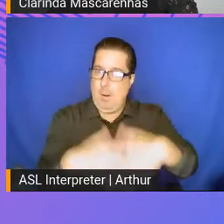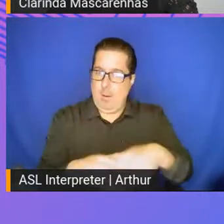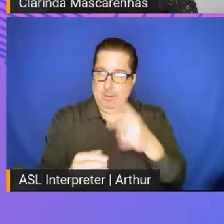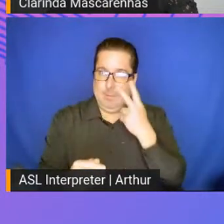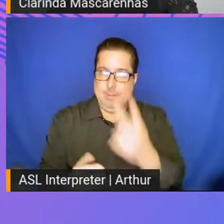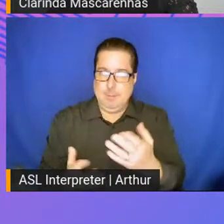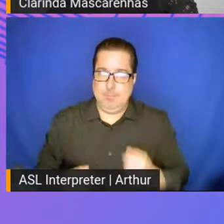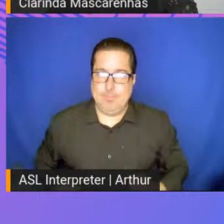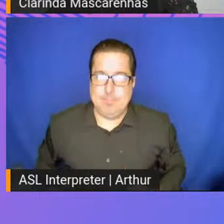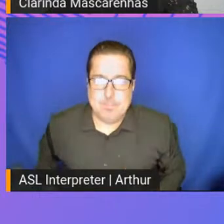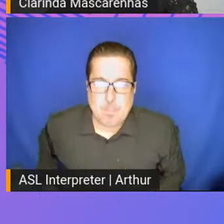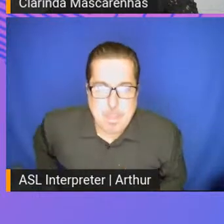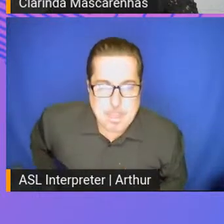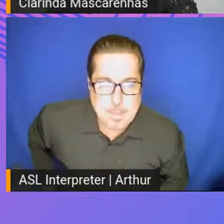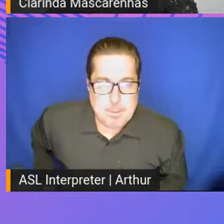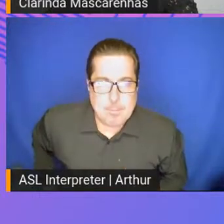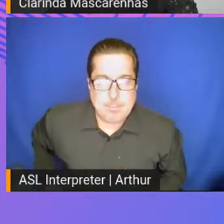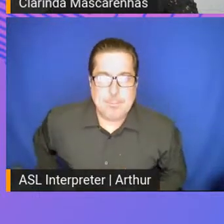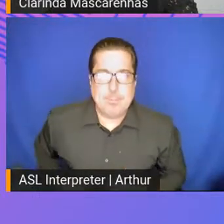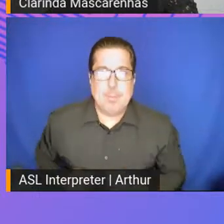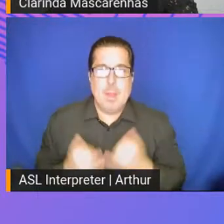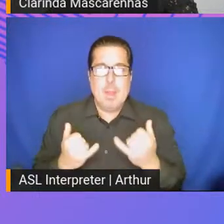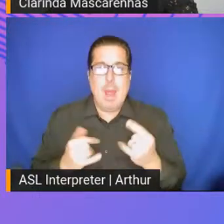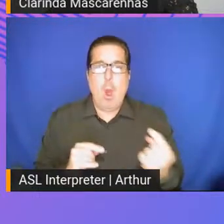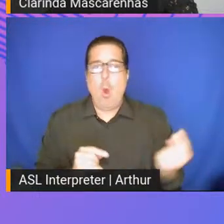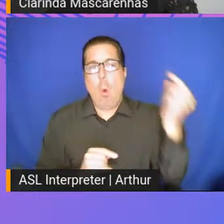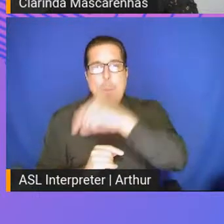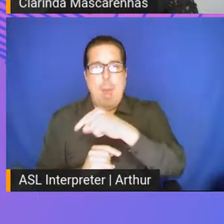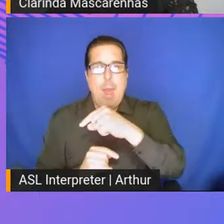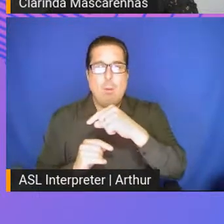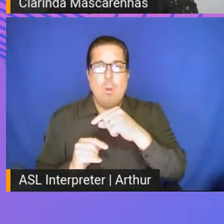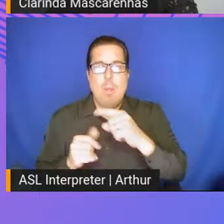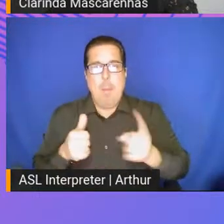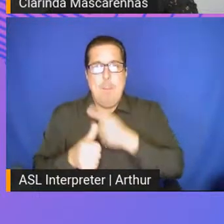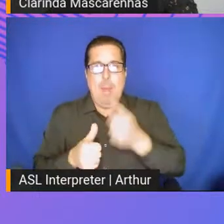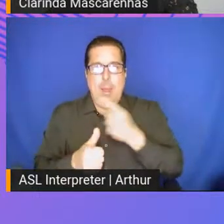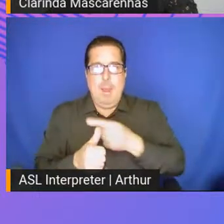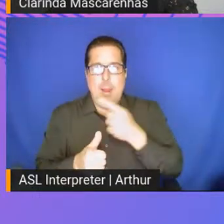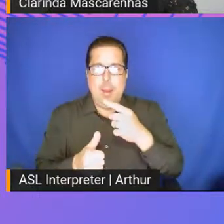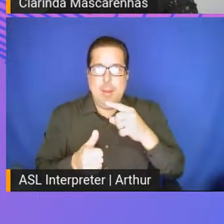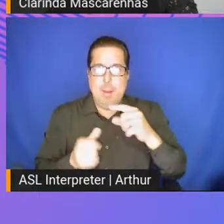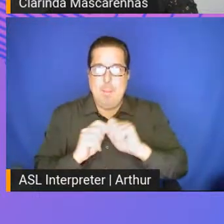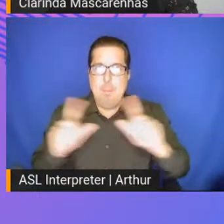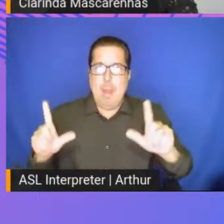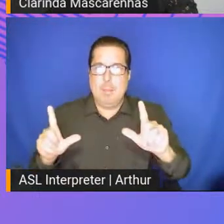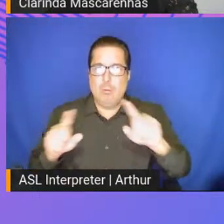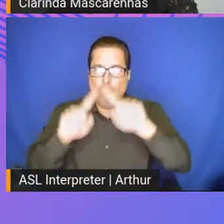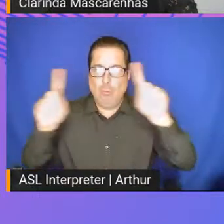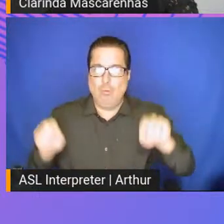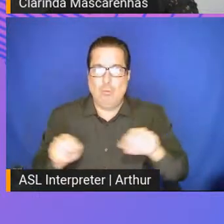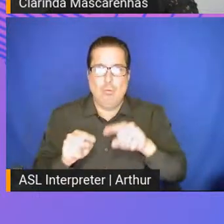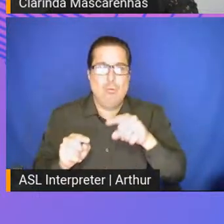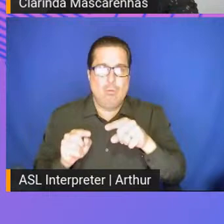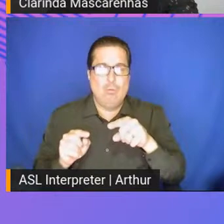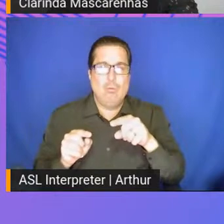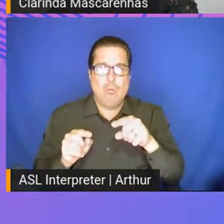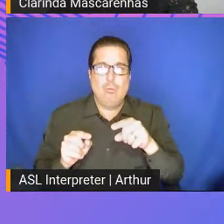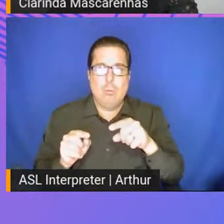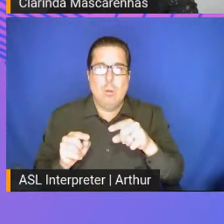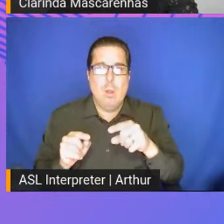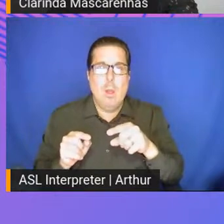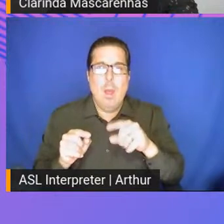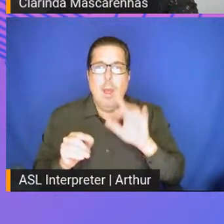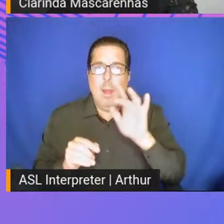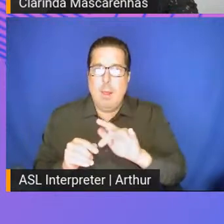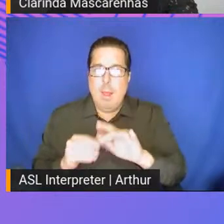And now go back to the main page and click the add button. And I can add a